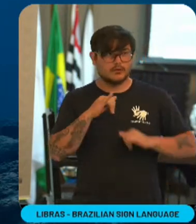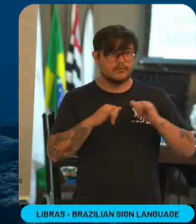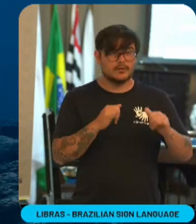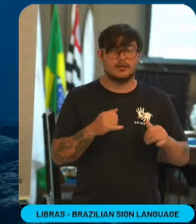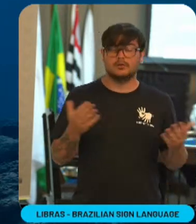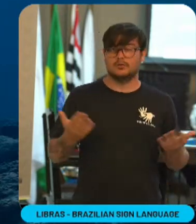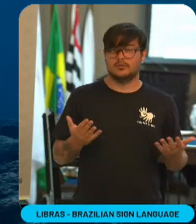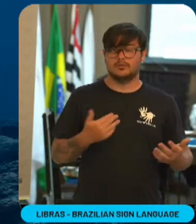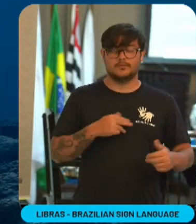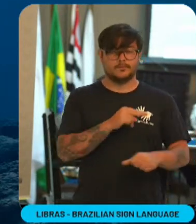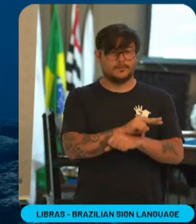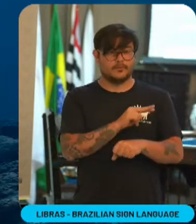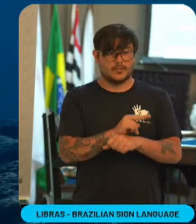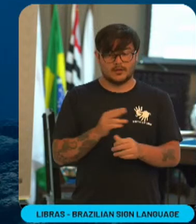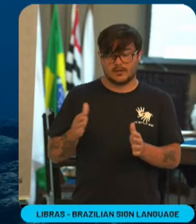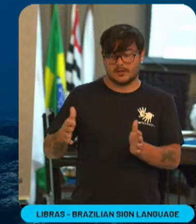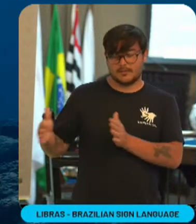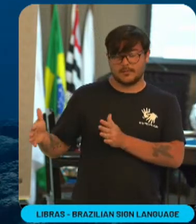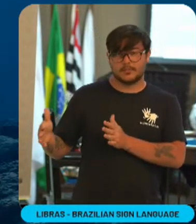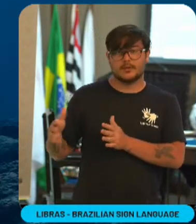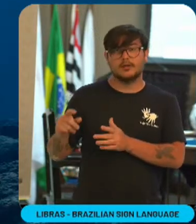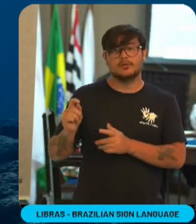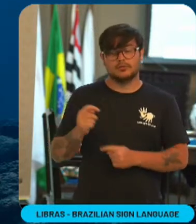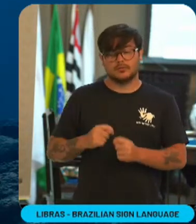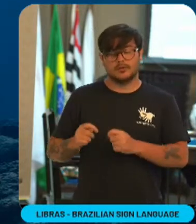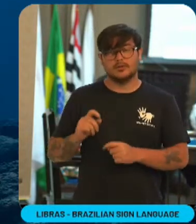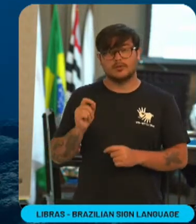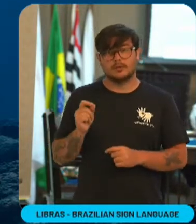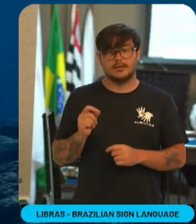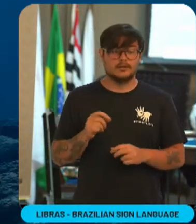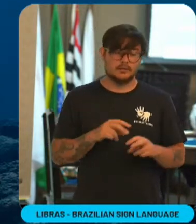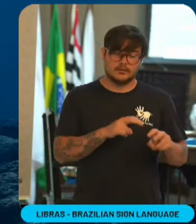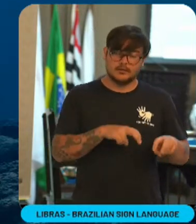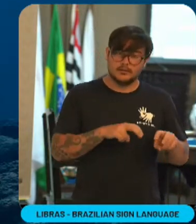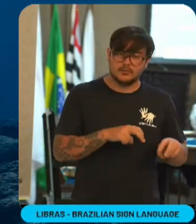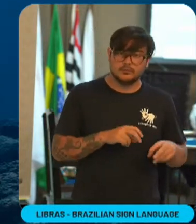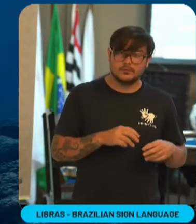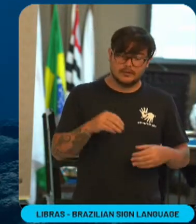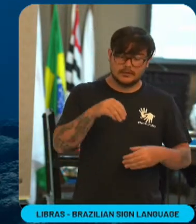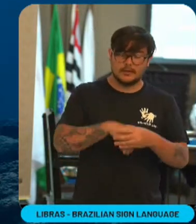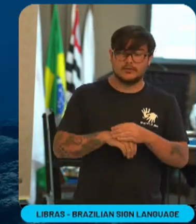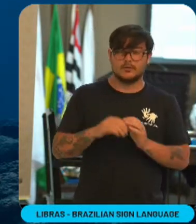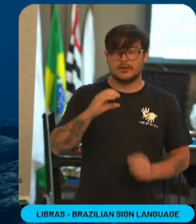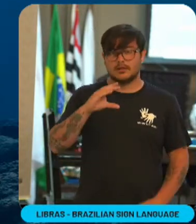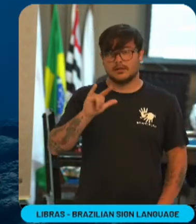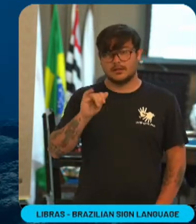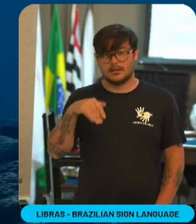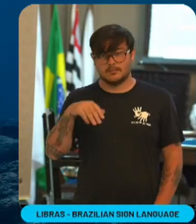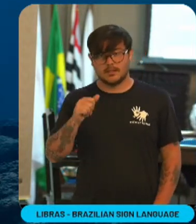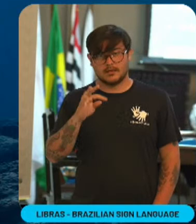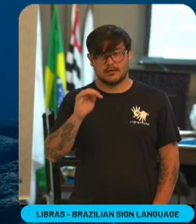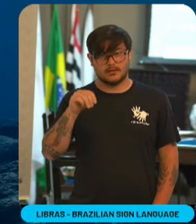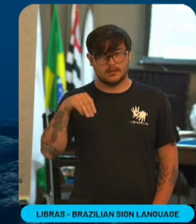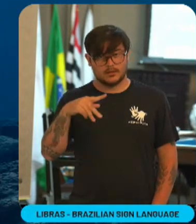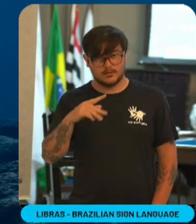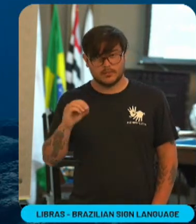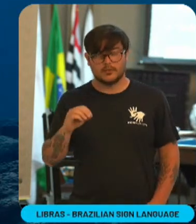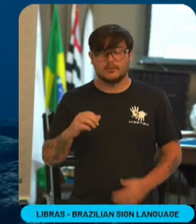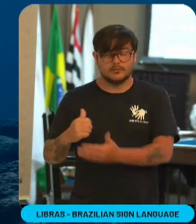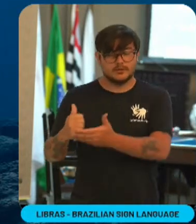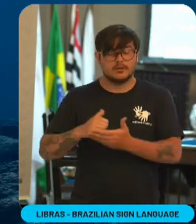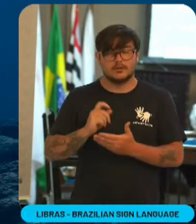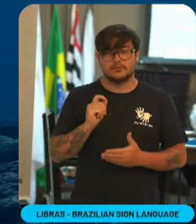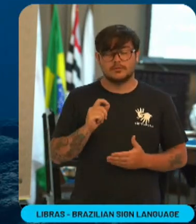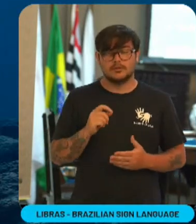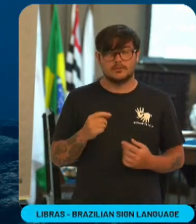I saw the opportunity of talking about that, I currently am in